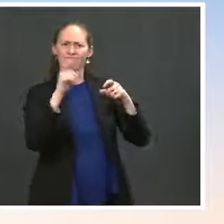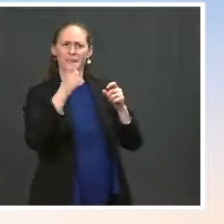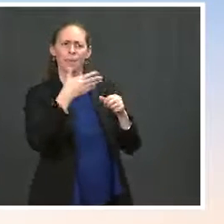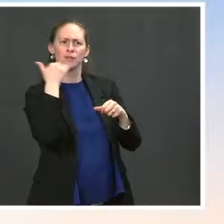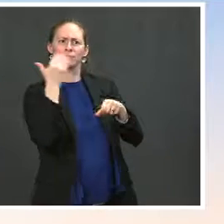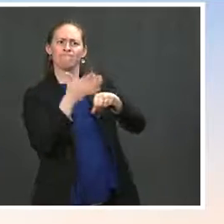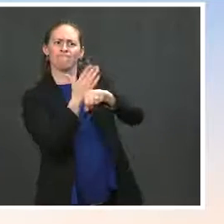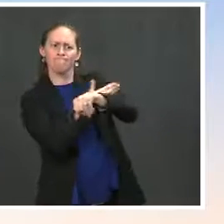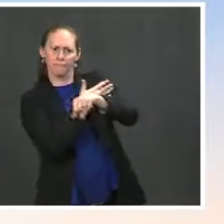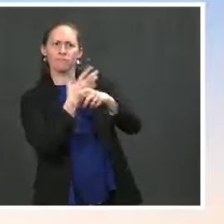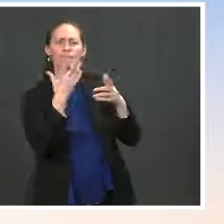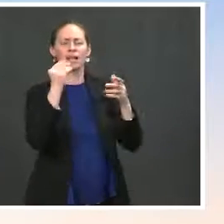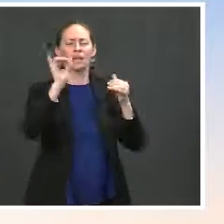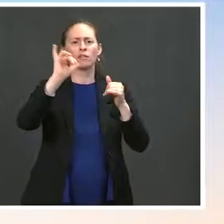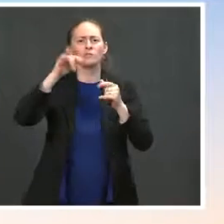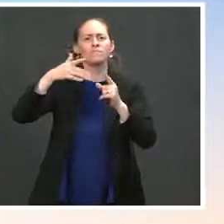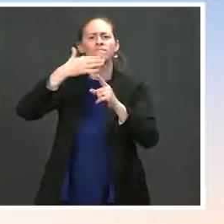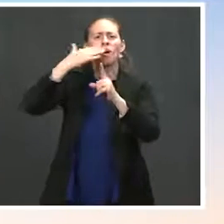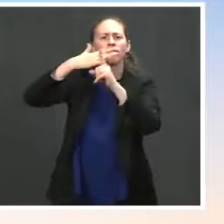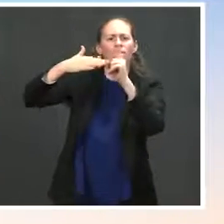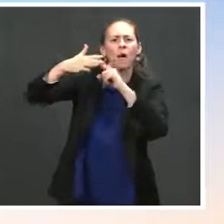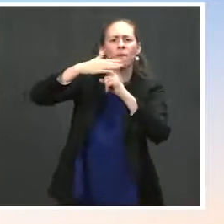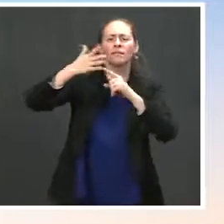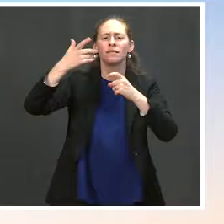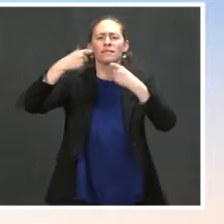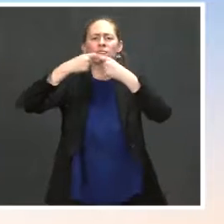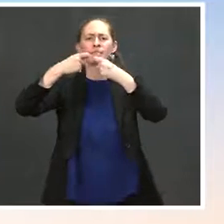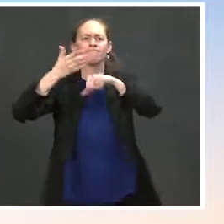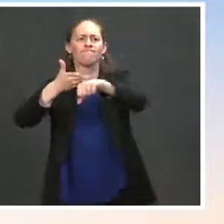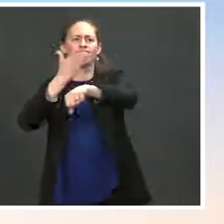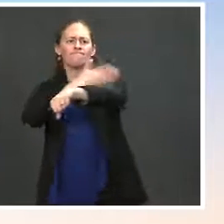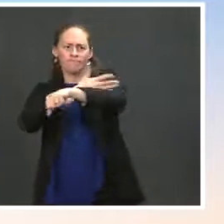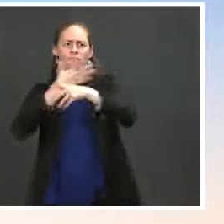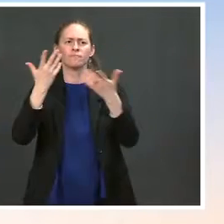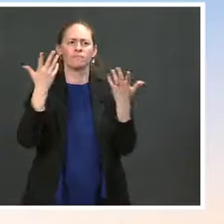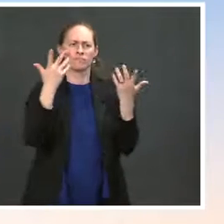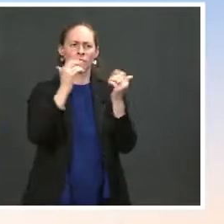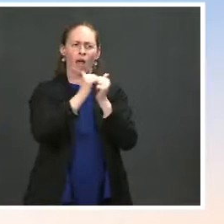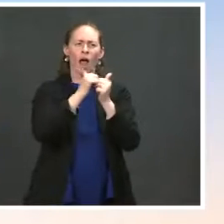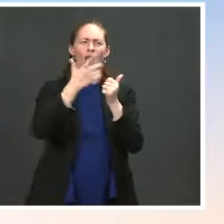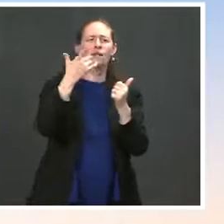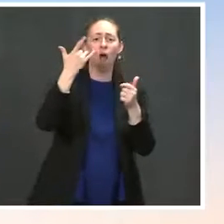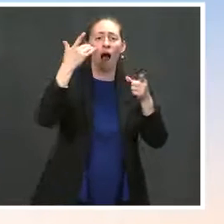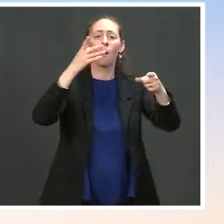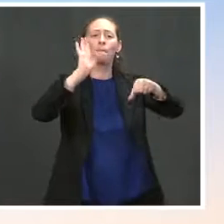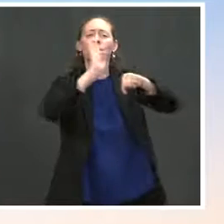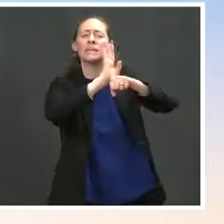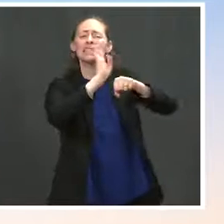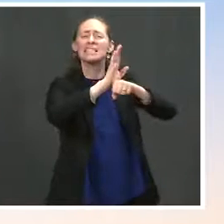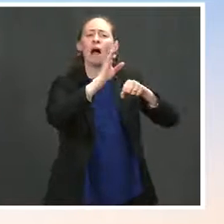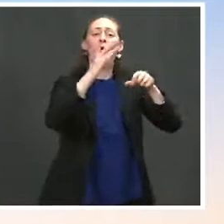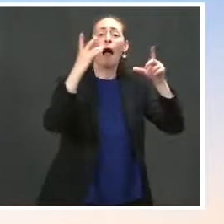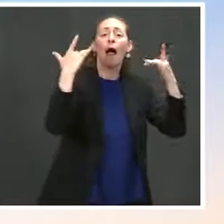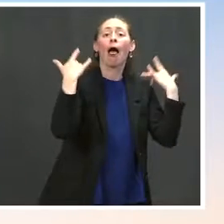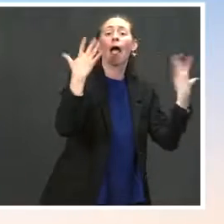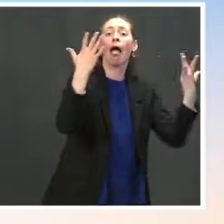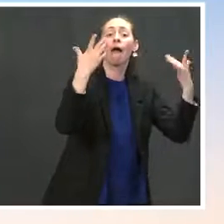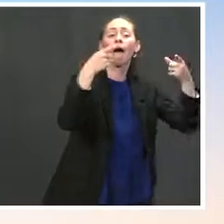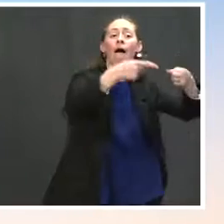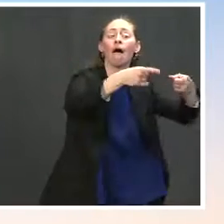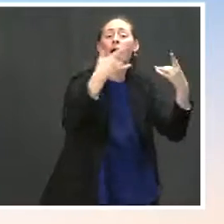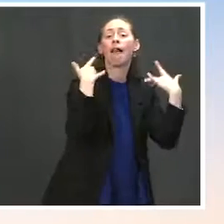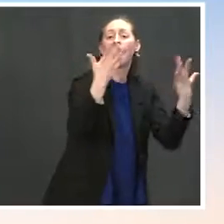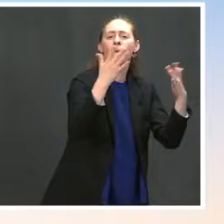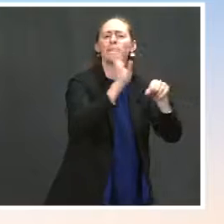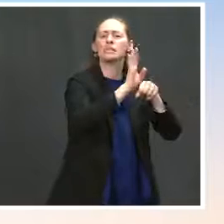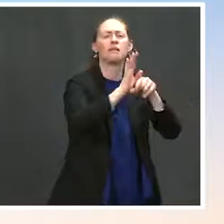in it, given that you're also up here saying the market will kind of take care of this? I certainly am not trying to apply that. The market's part